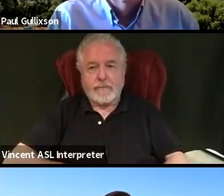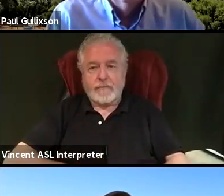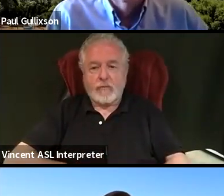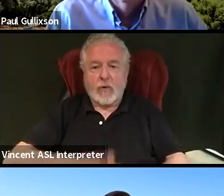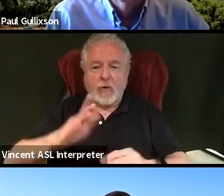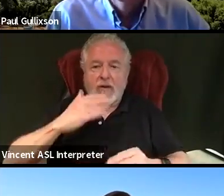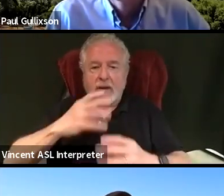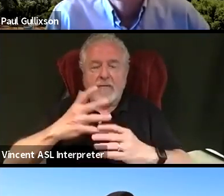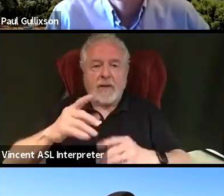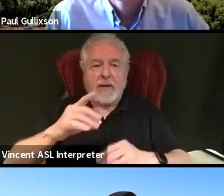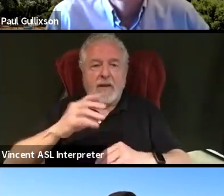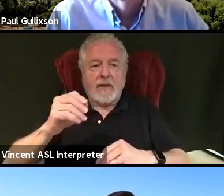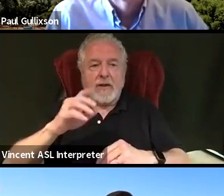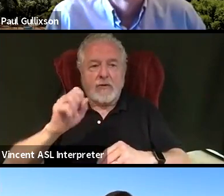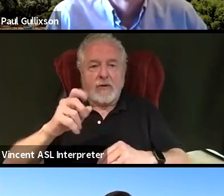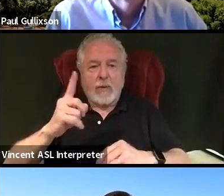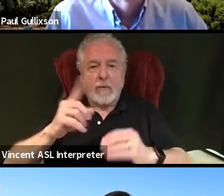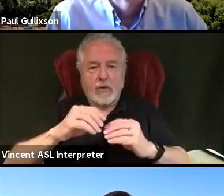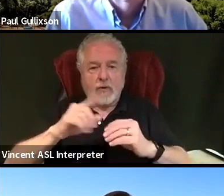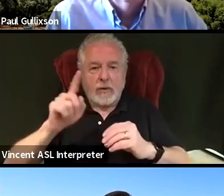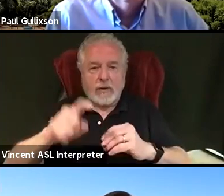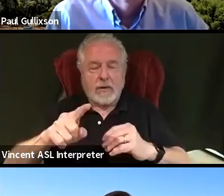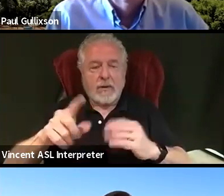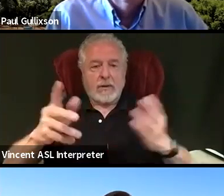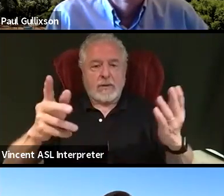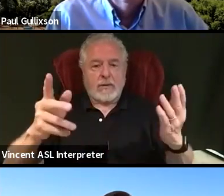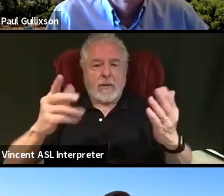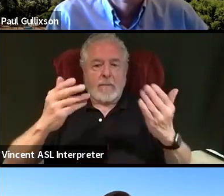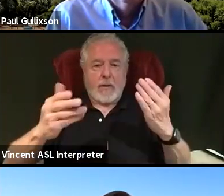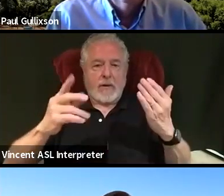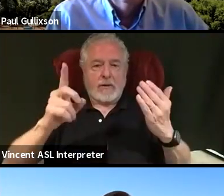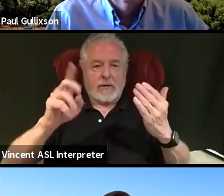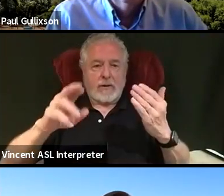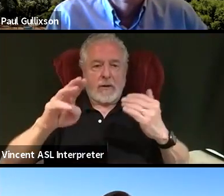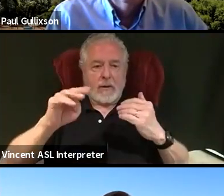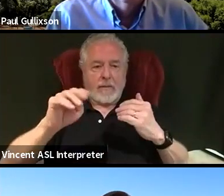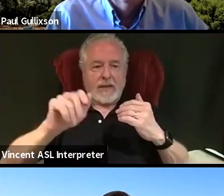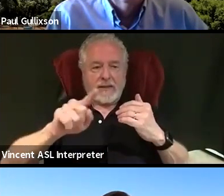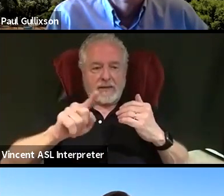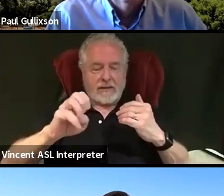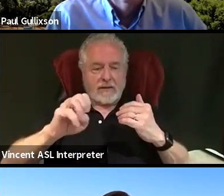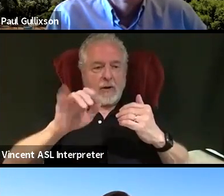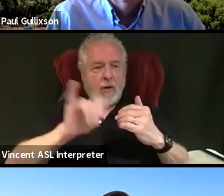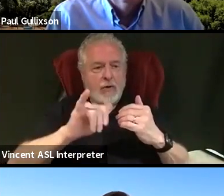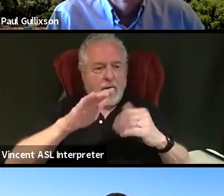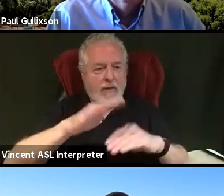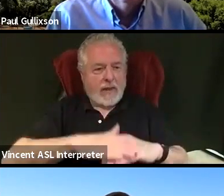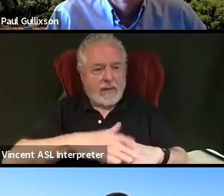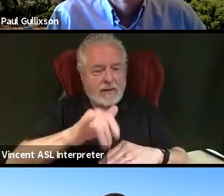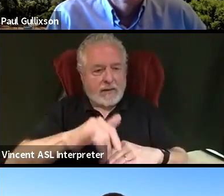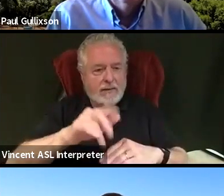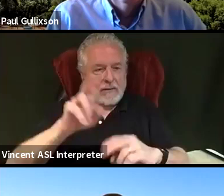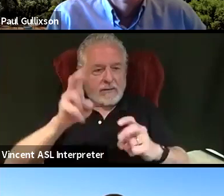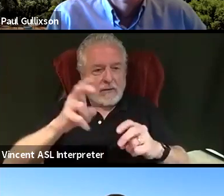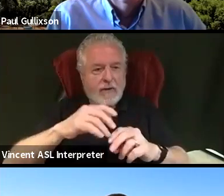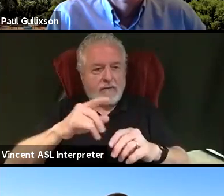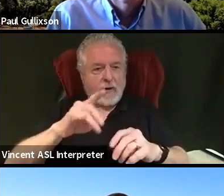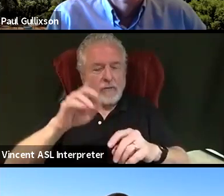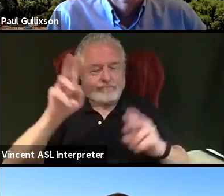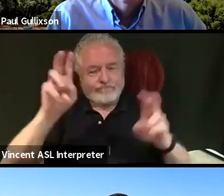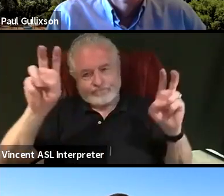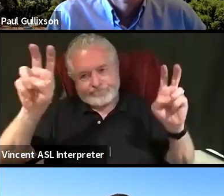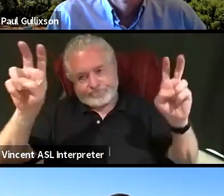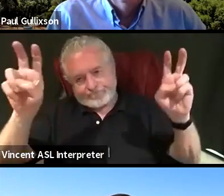Great, thank you very much. And then if I could, just one more question, perhaps for Dr. Mace, also on that subject of the quote